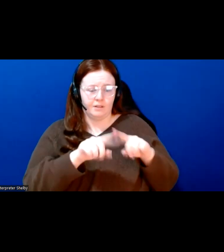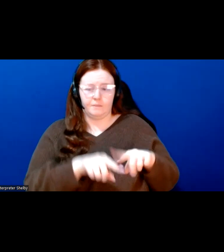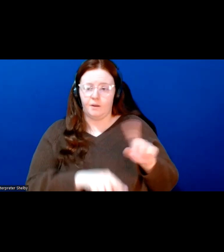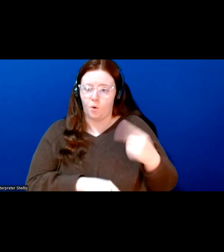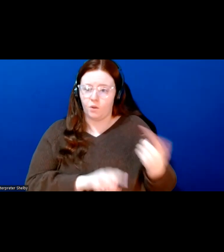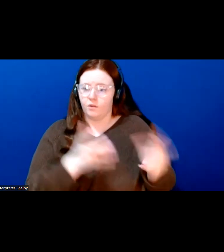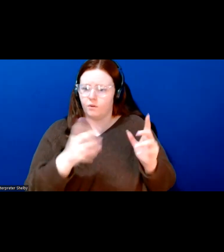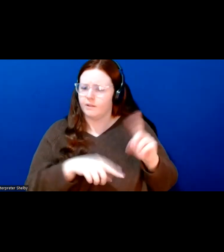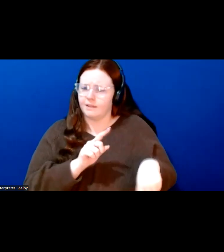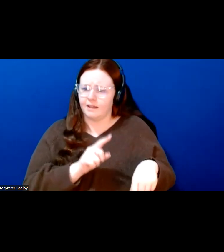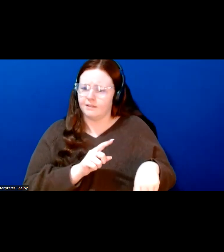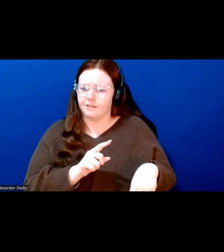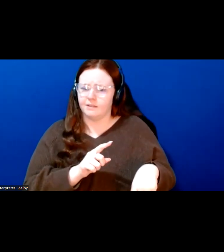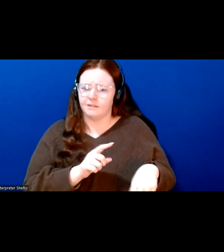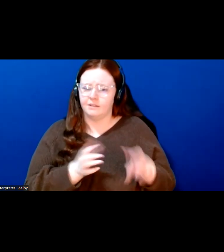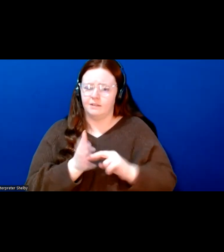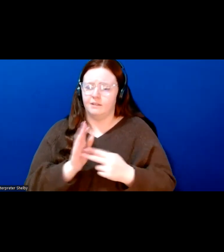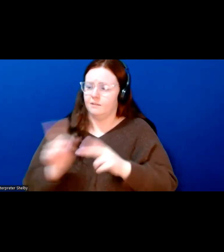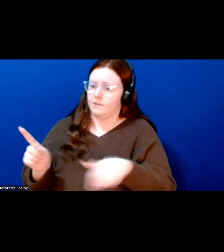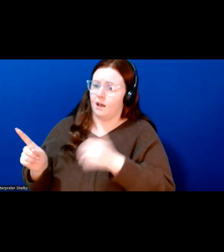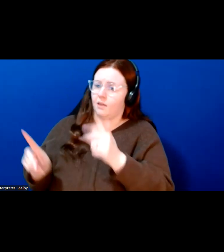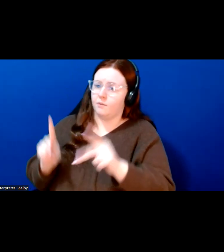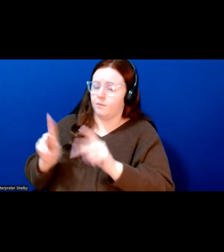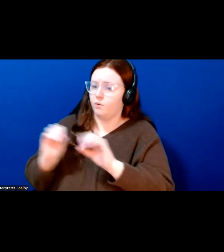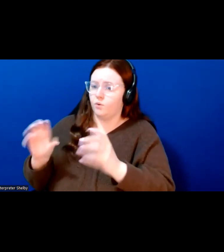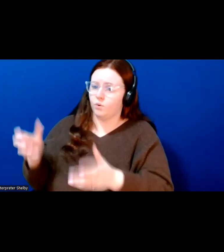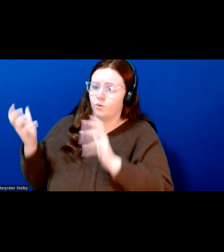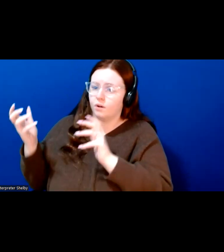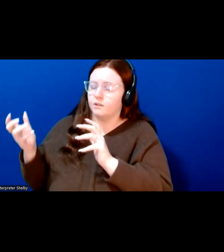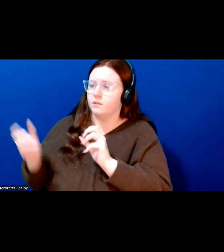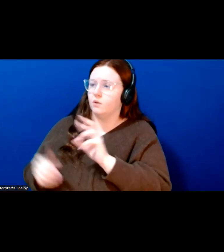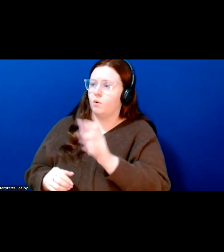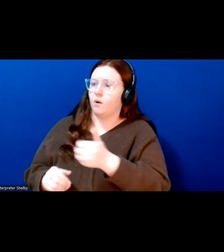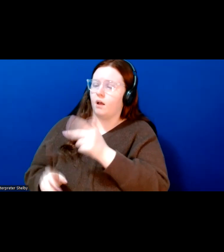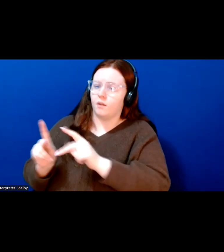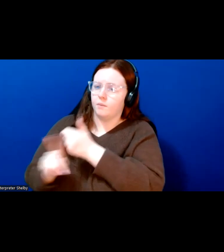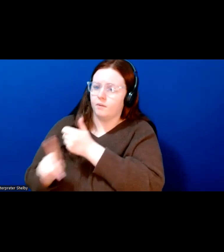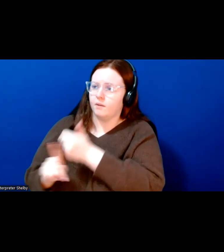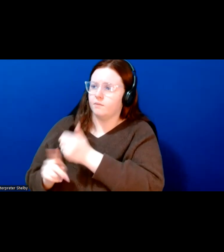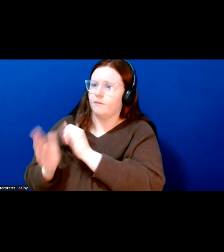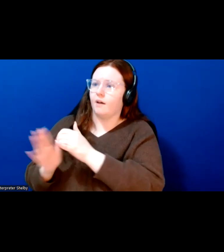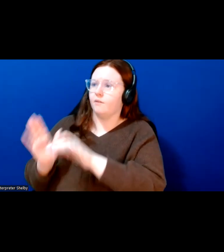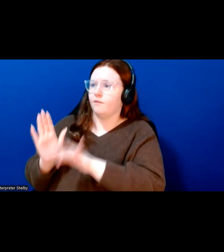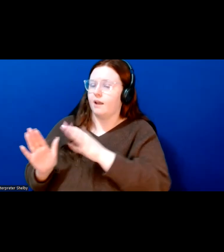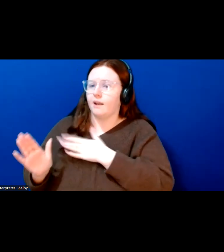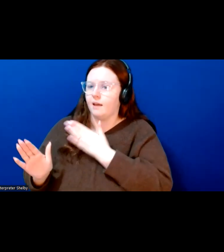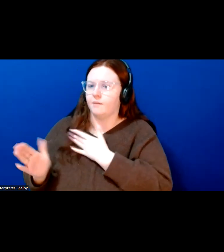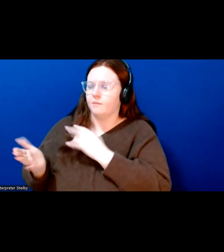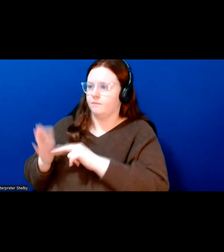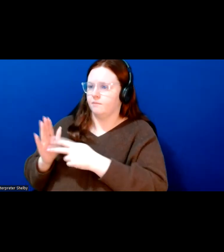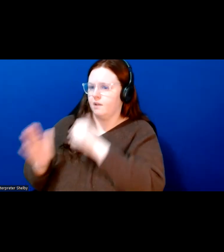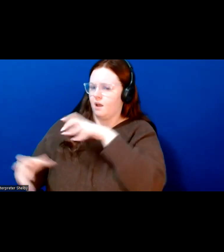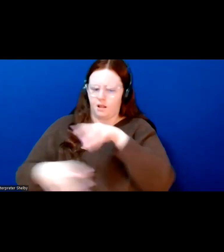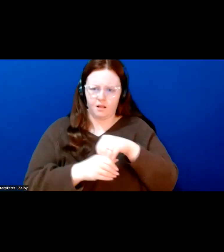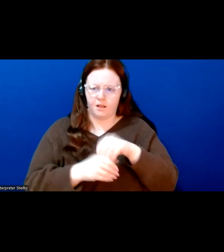sense. That doesn't leave any space for people and the ways that they reach for joy in their day. Having these community